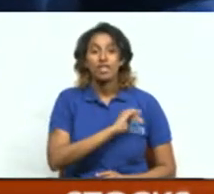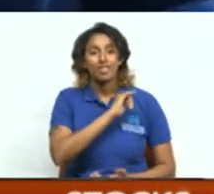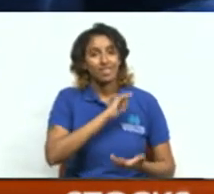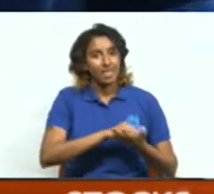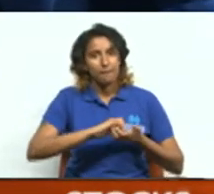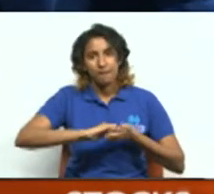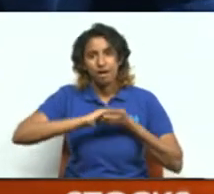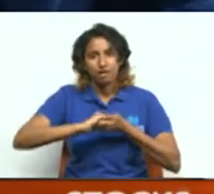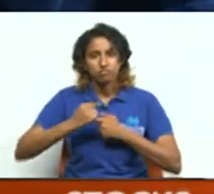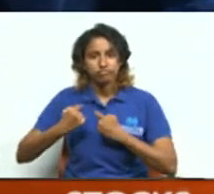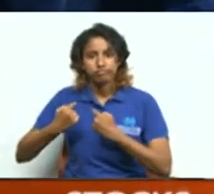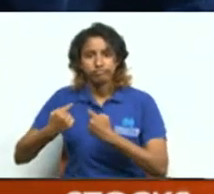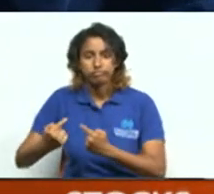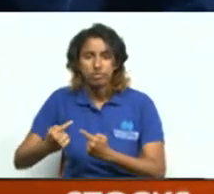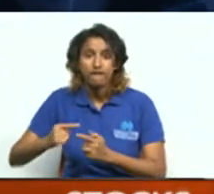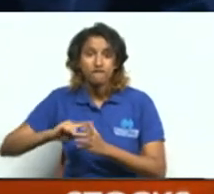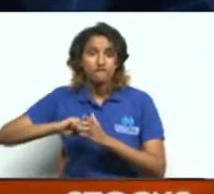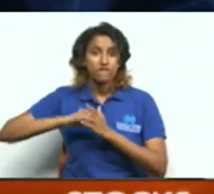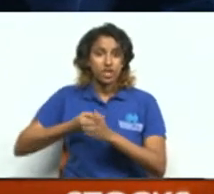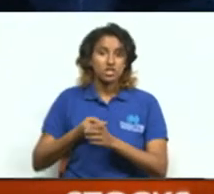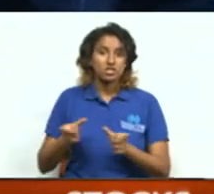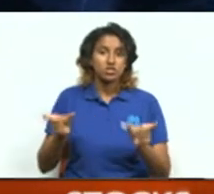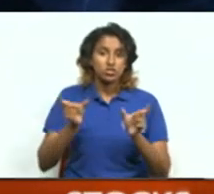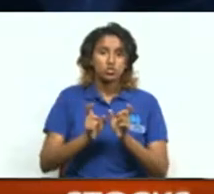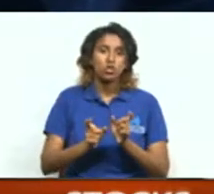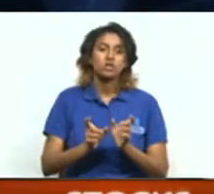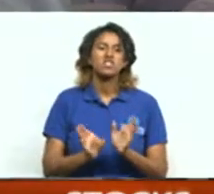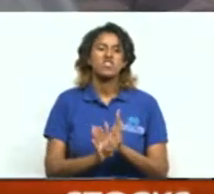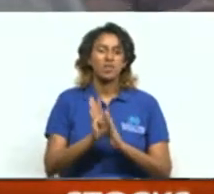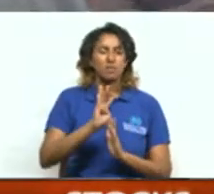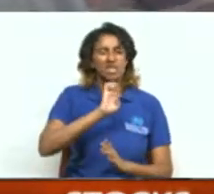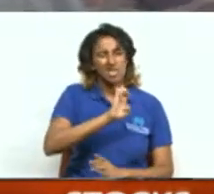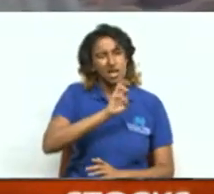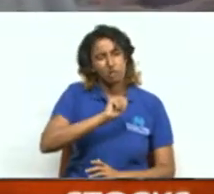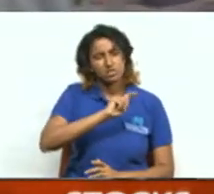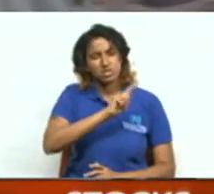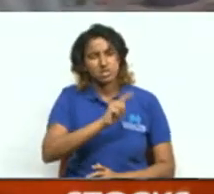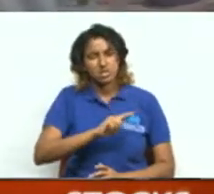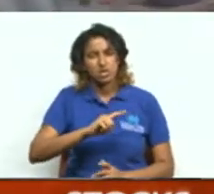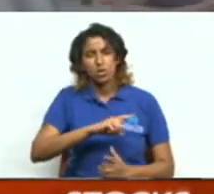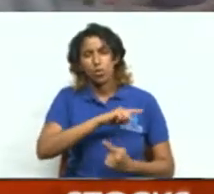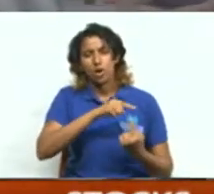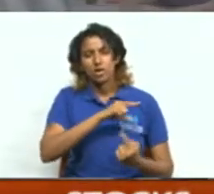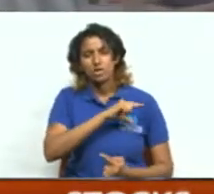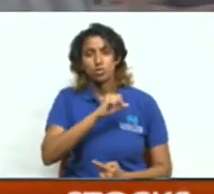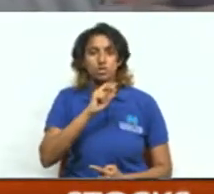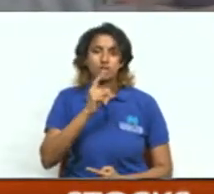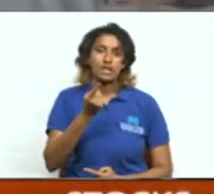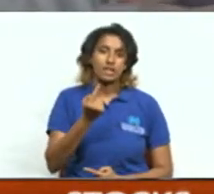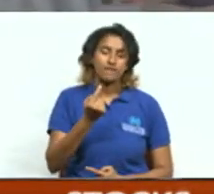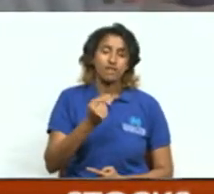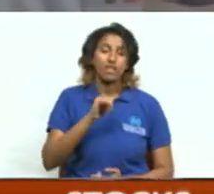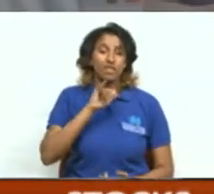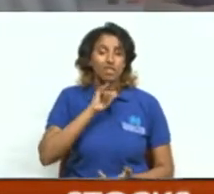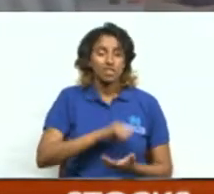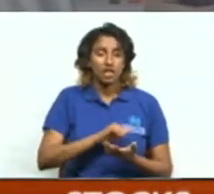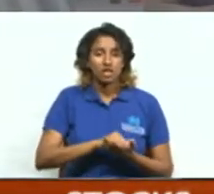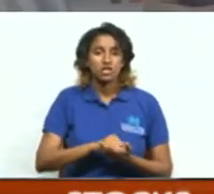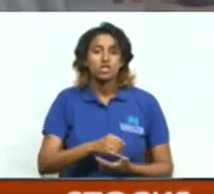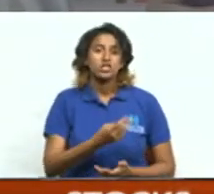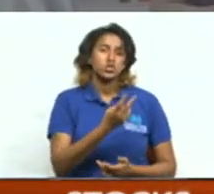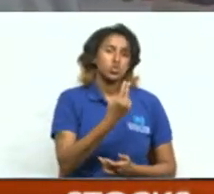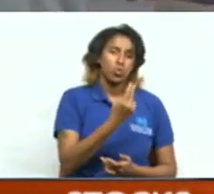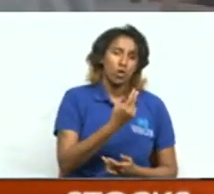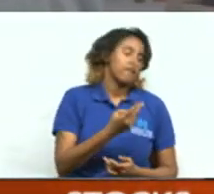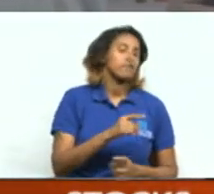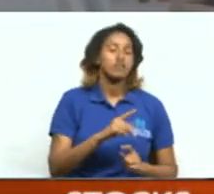first joint development, EMZ, in 2011. Mento will be a 12-slot manned facility located